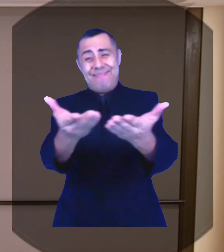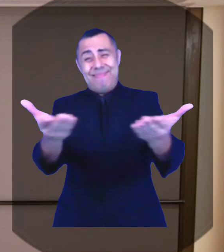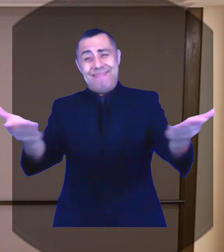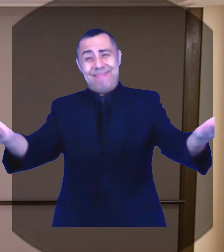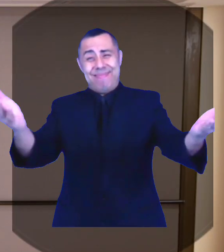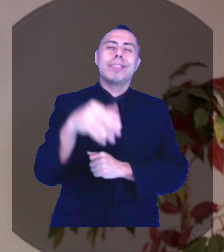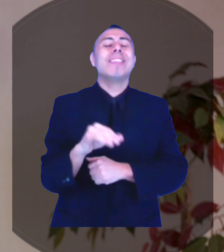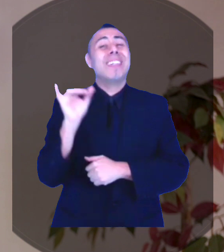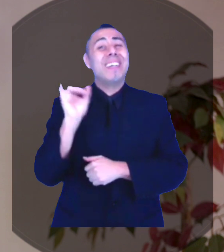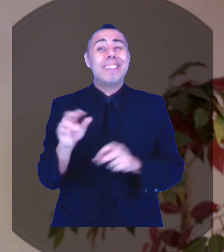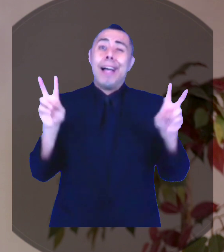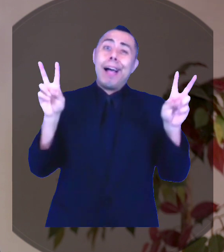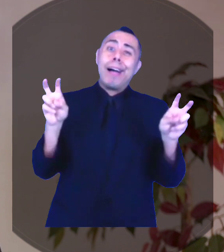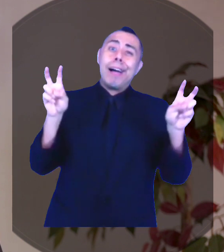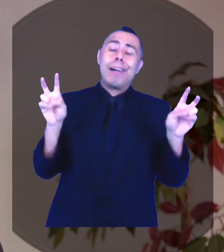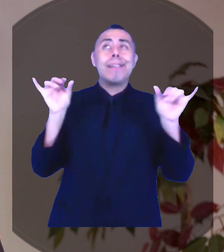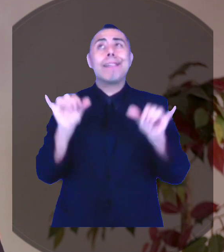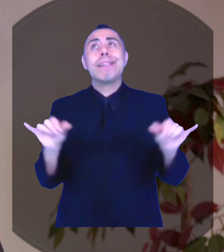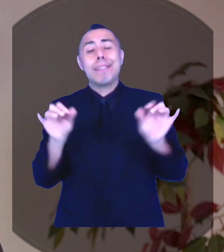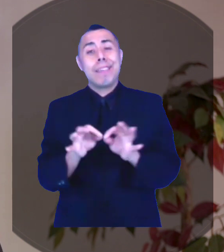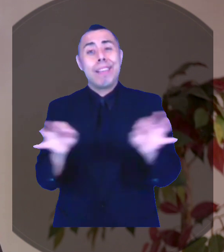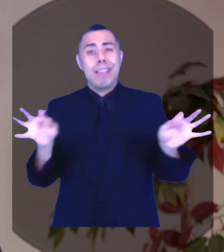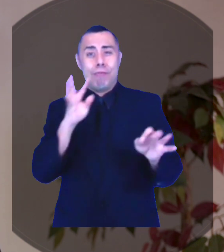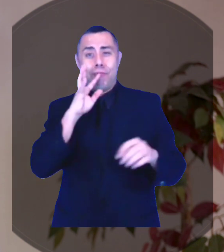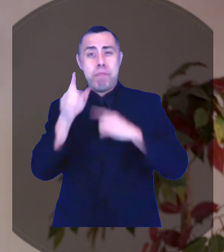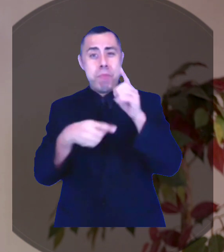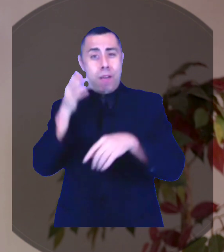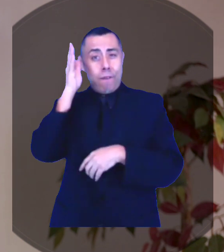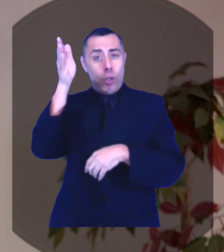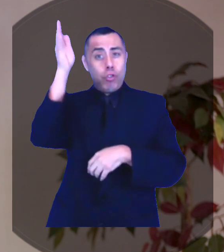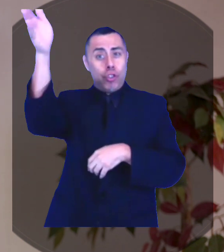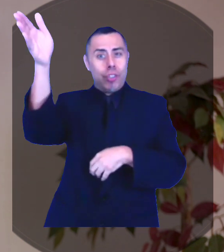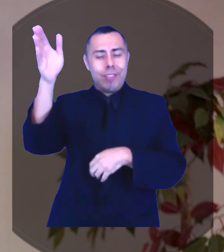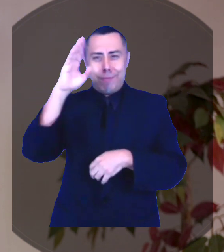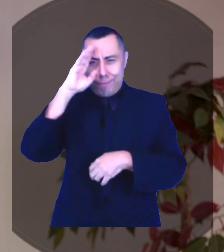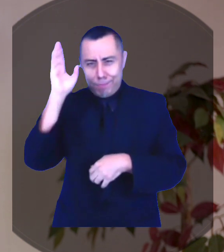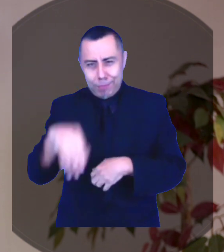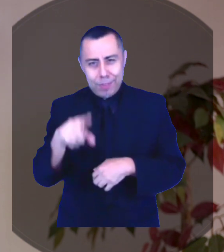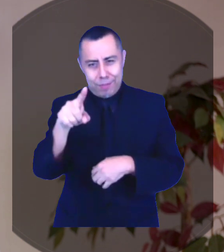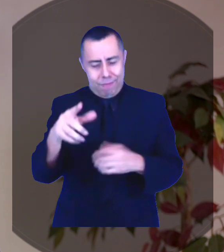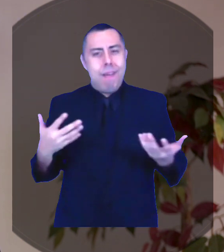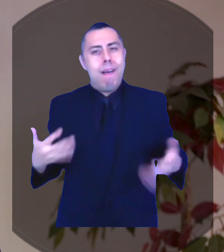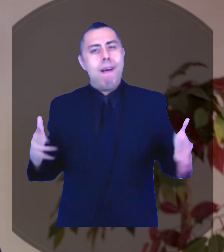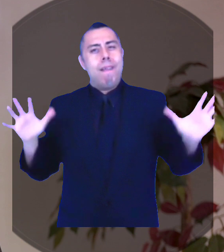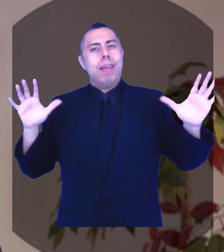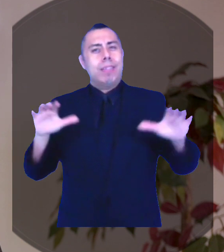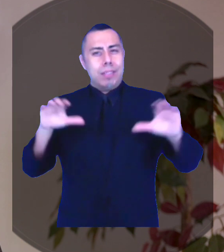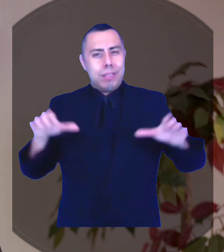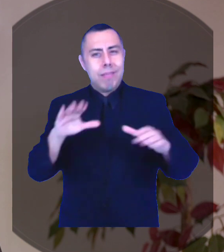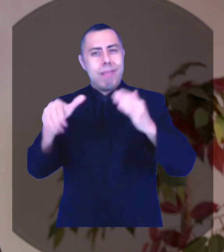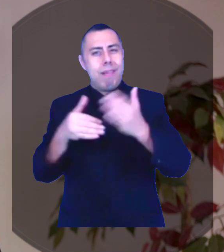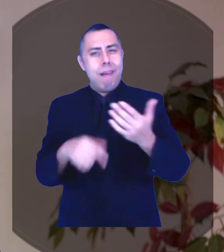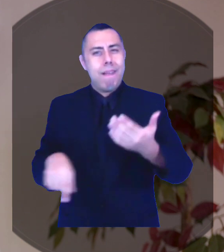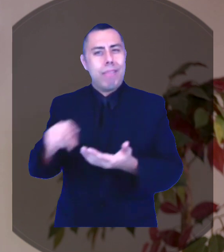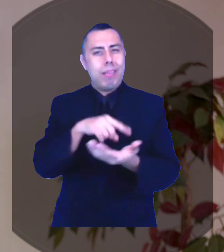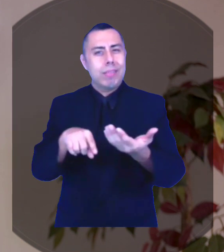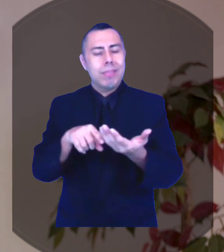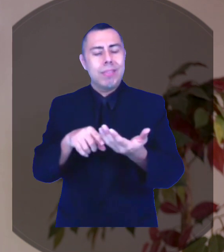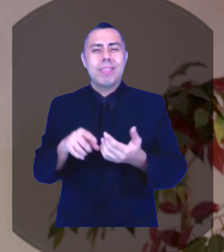see the best in people, to treat everything as a learning experience, and most importantly, that we belong to each other. And we do. We belong to each